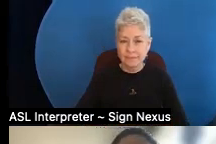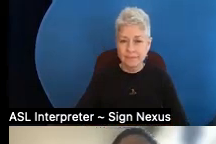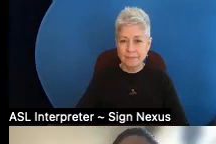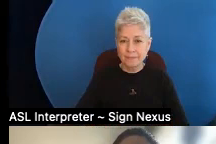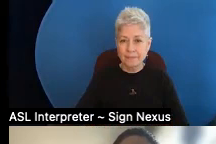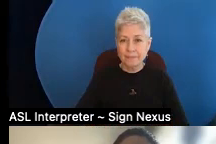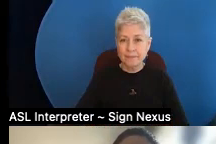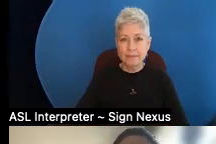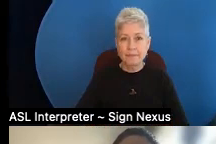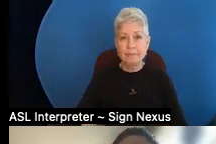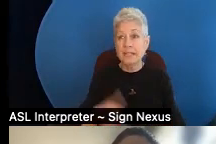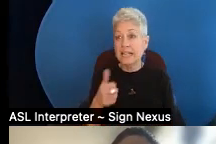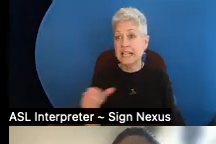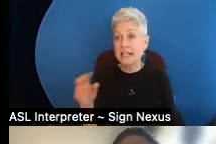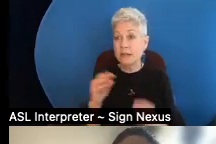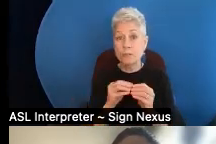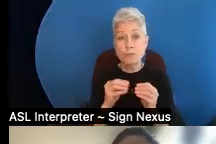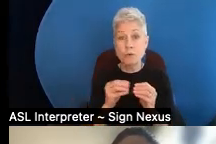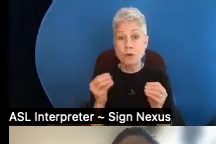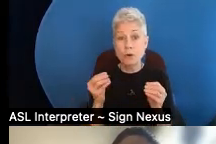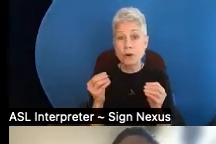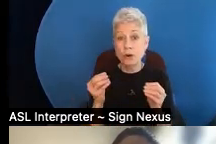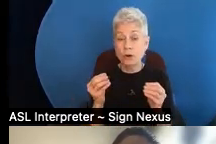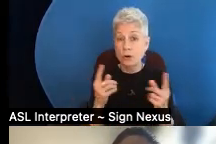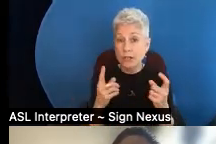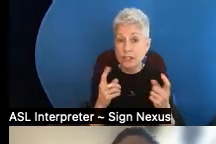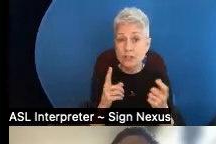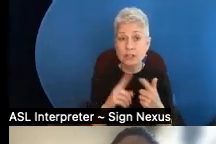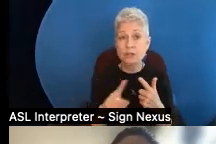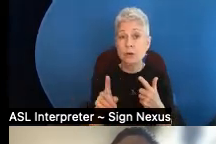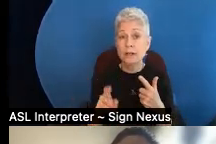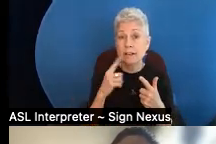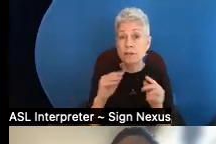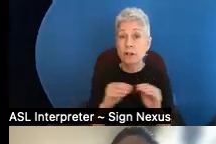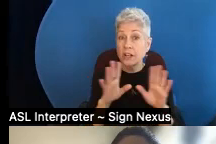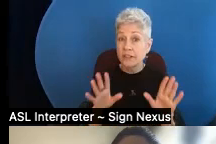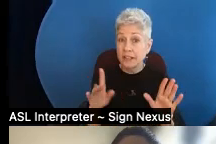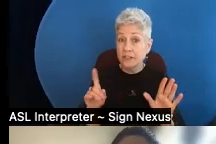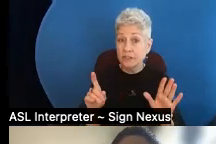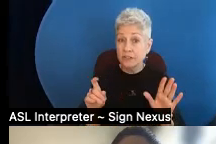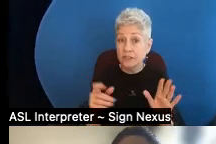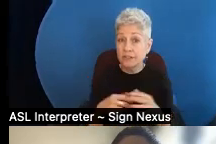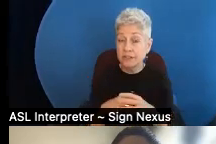So do we have any other questions or clarifications?